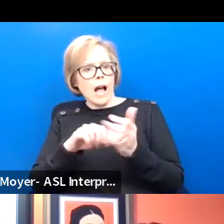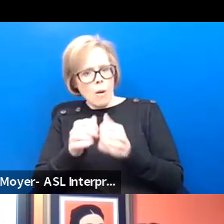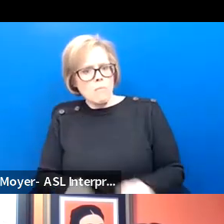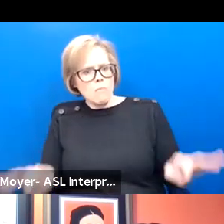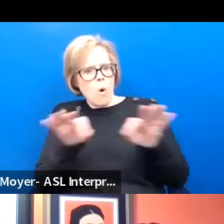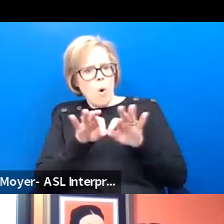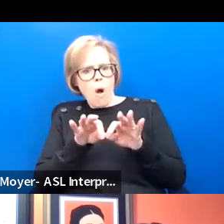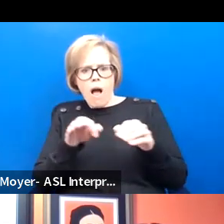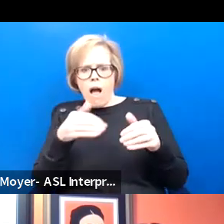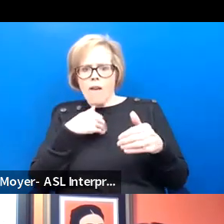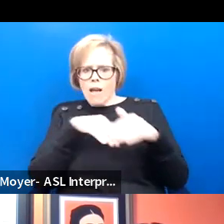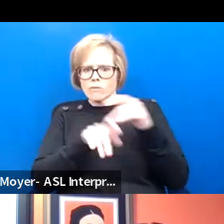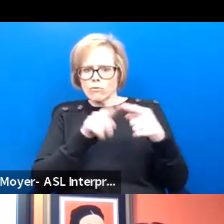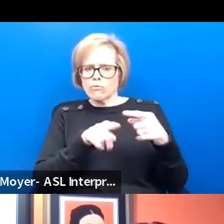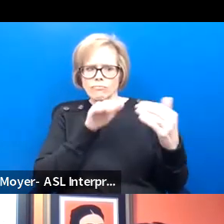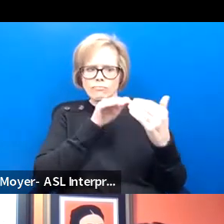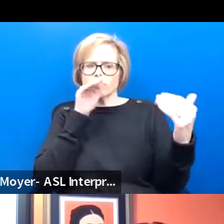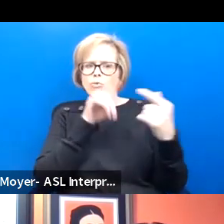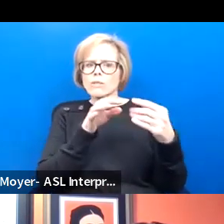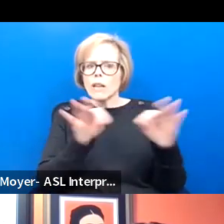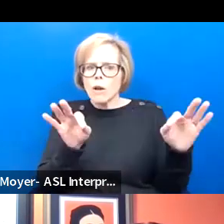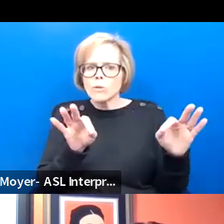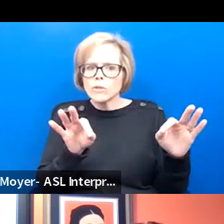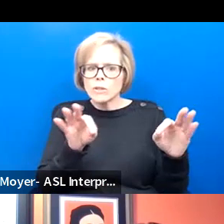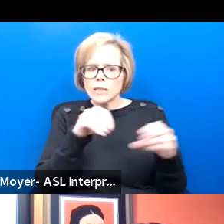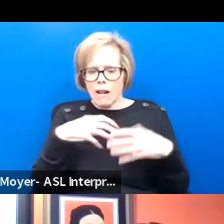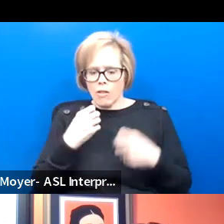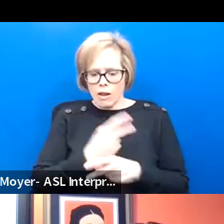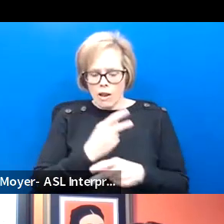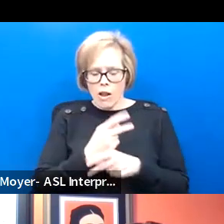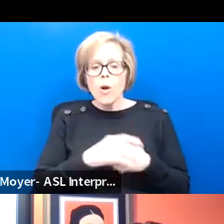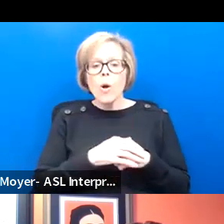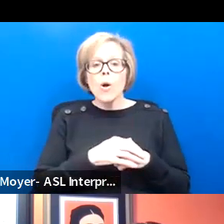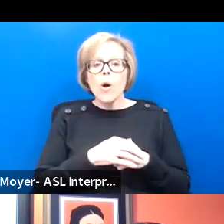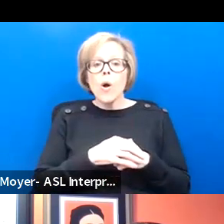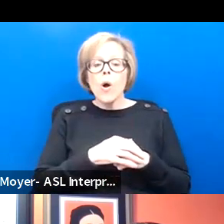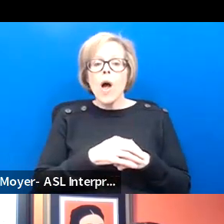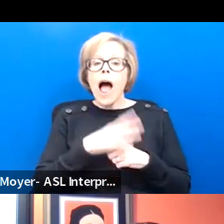as a form of acceptable language assistance services when provided